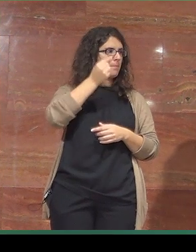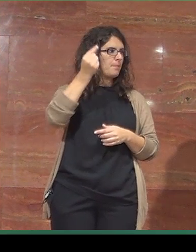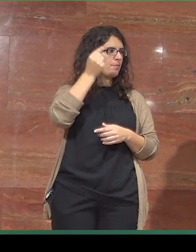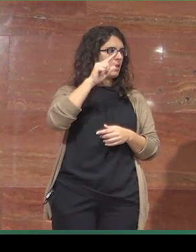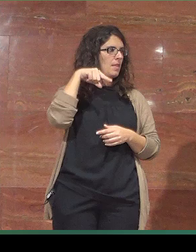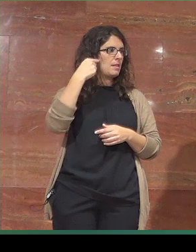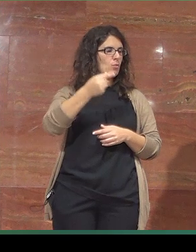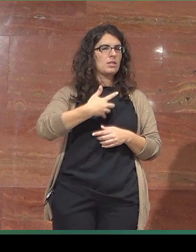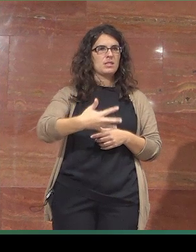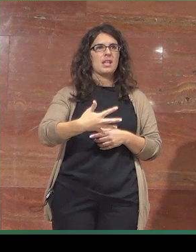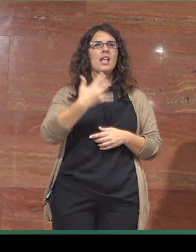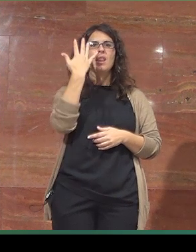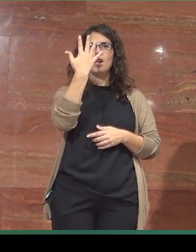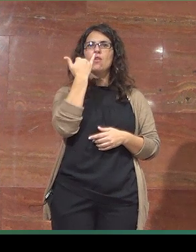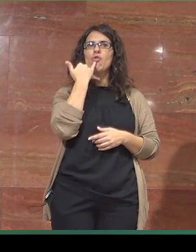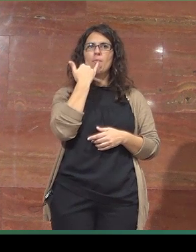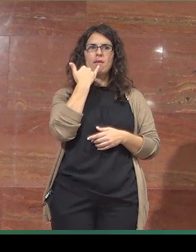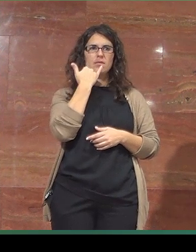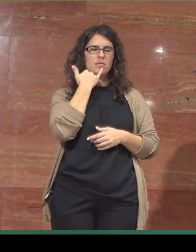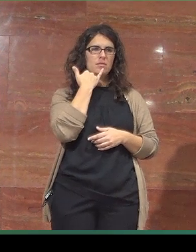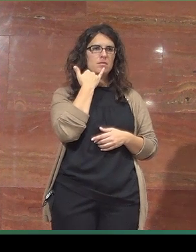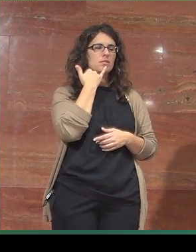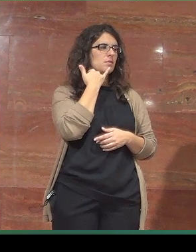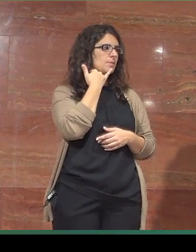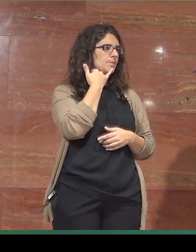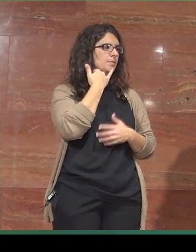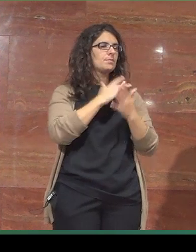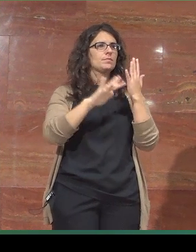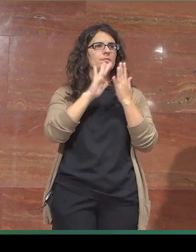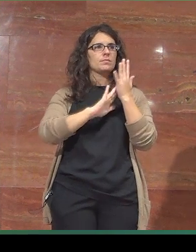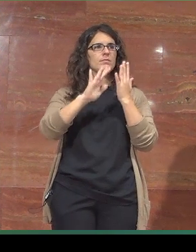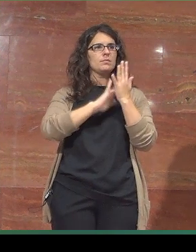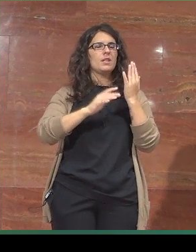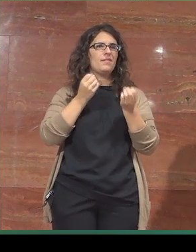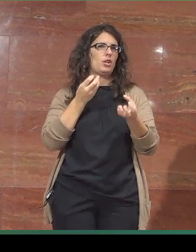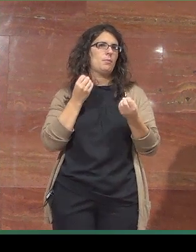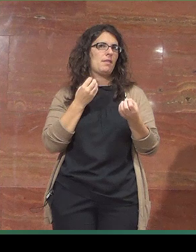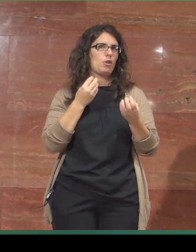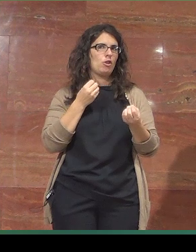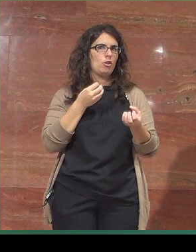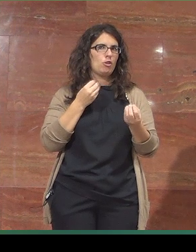of Switzerland, but also a foreigner in Switzerland. So it was every time also